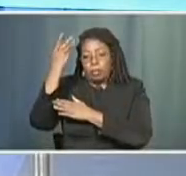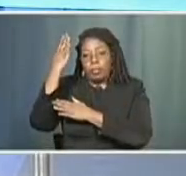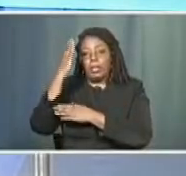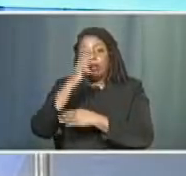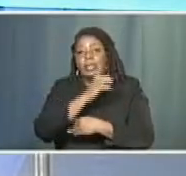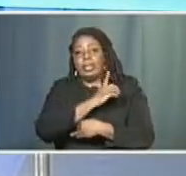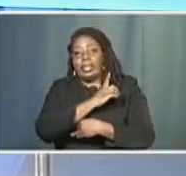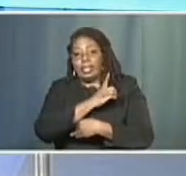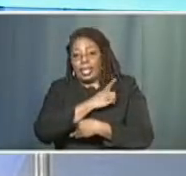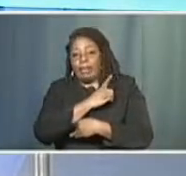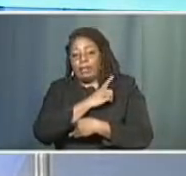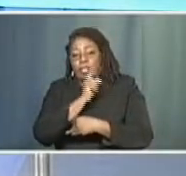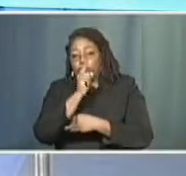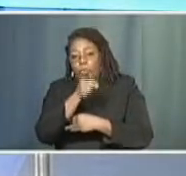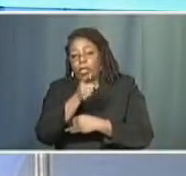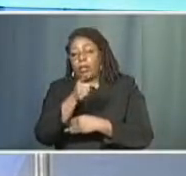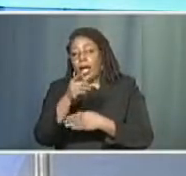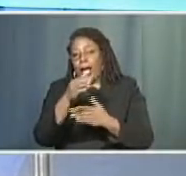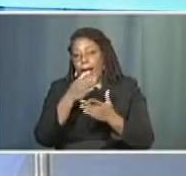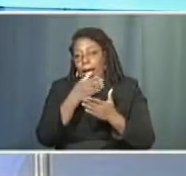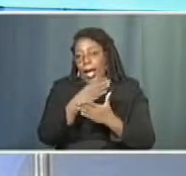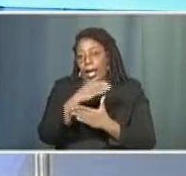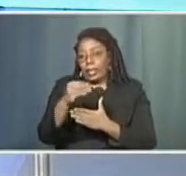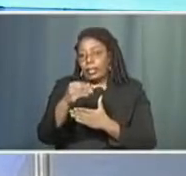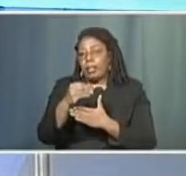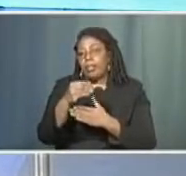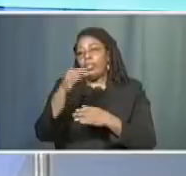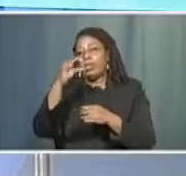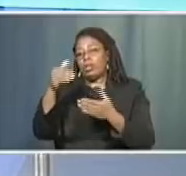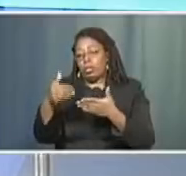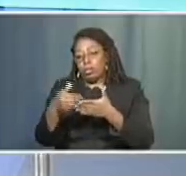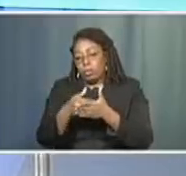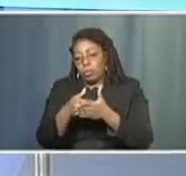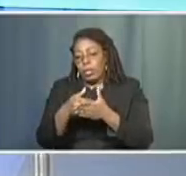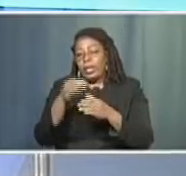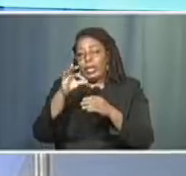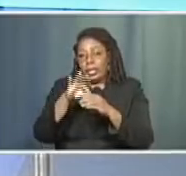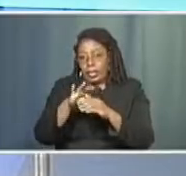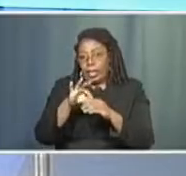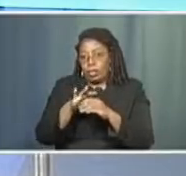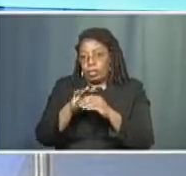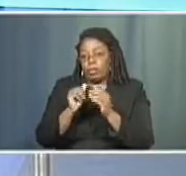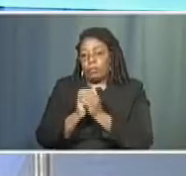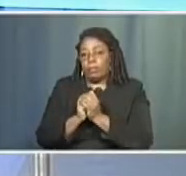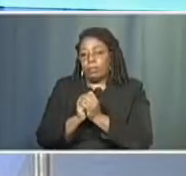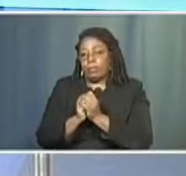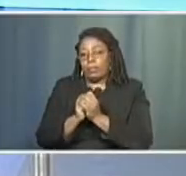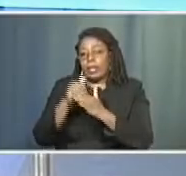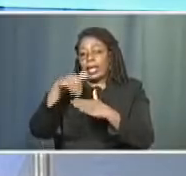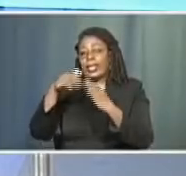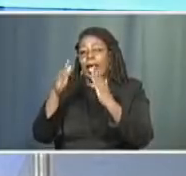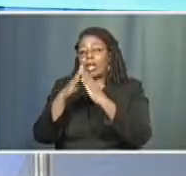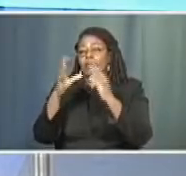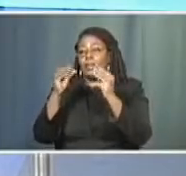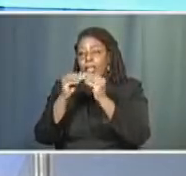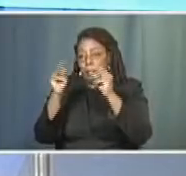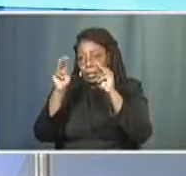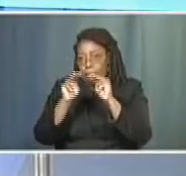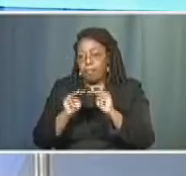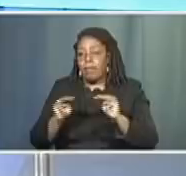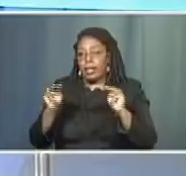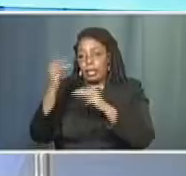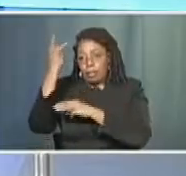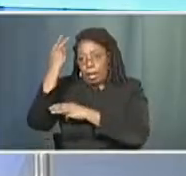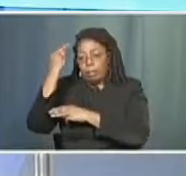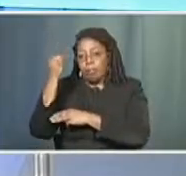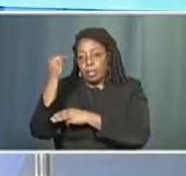is pointing the finger at the recent general election. Opening debate on the supplementary budget in the House of Assembly Monday, the